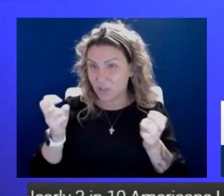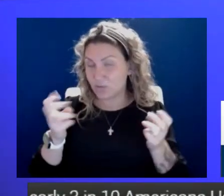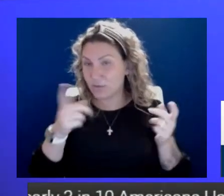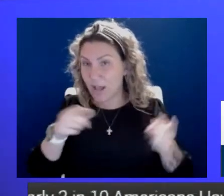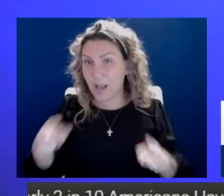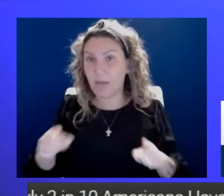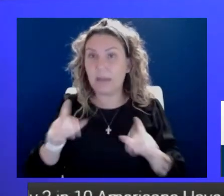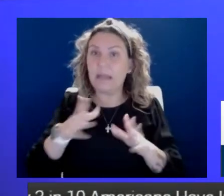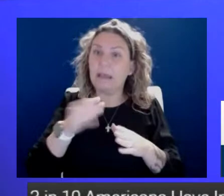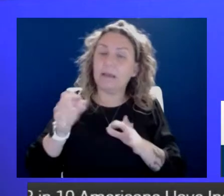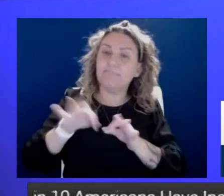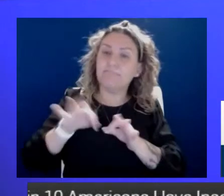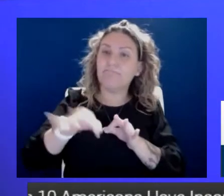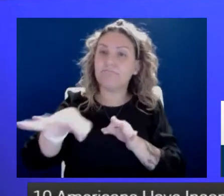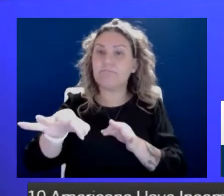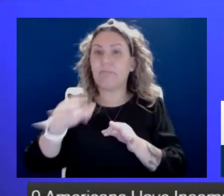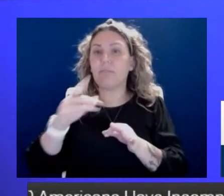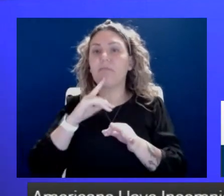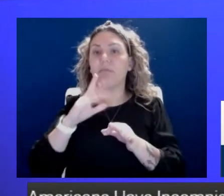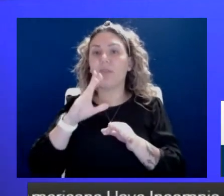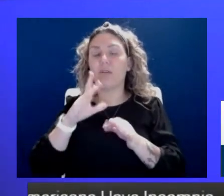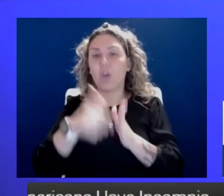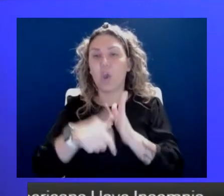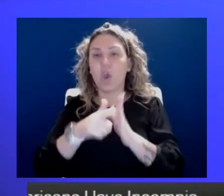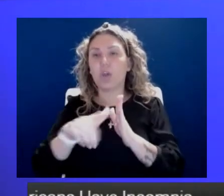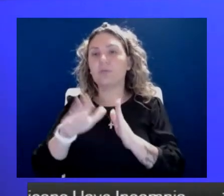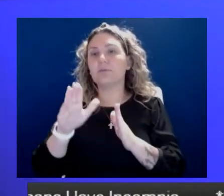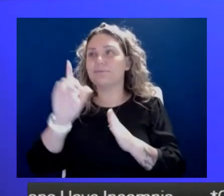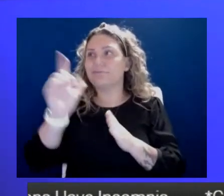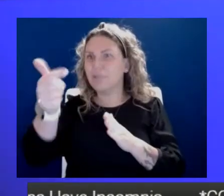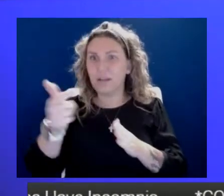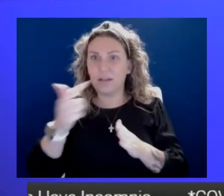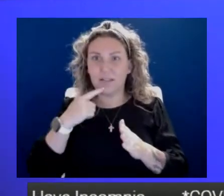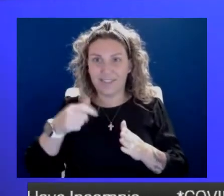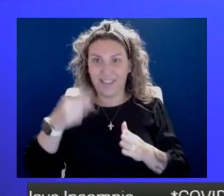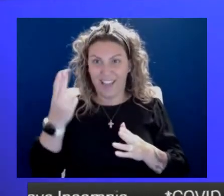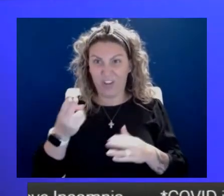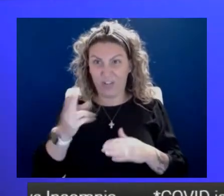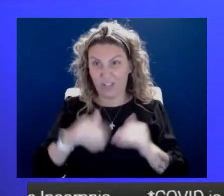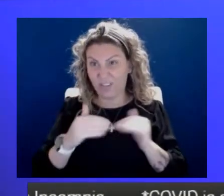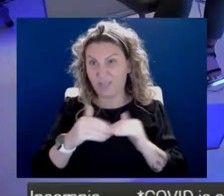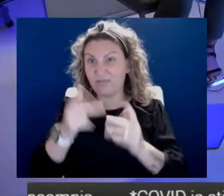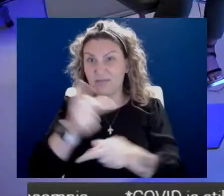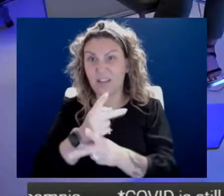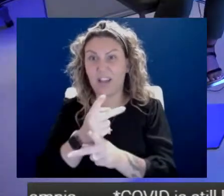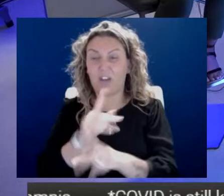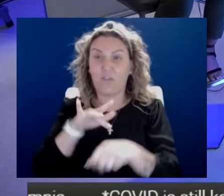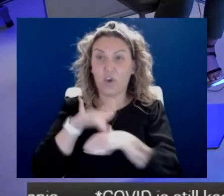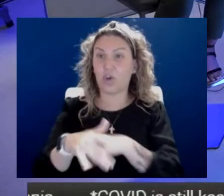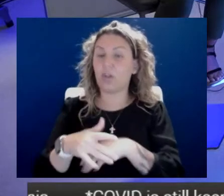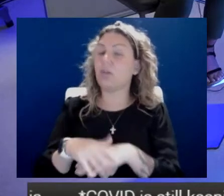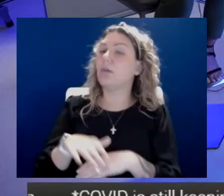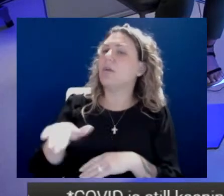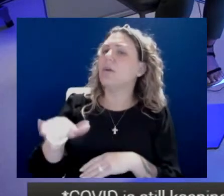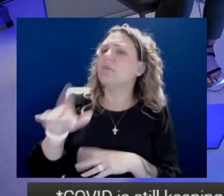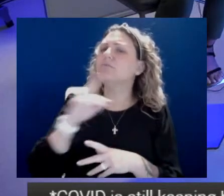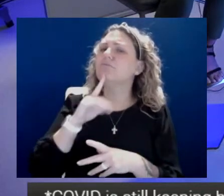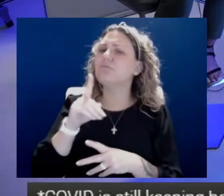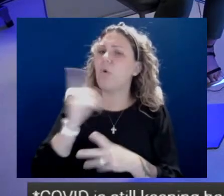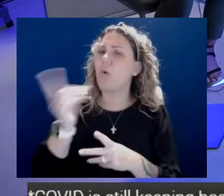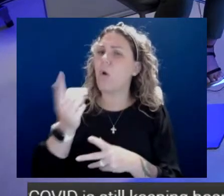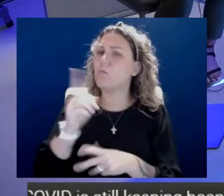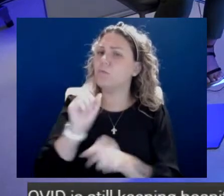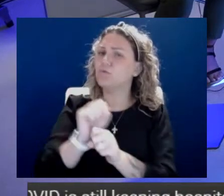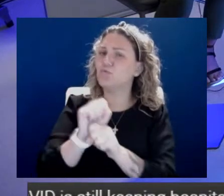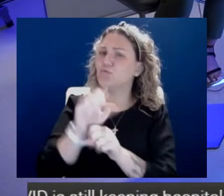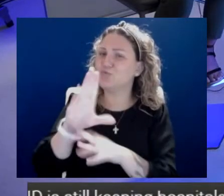that, the cost in the long run could be a lot higher than taking care of it early. So Jason, I know you're always working on the math